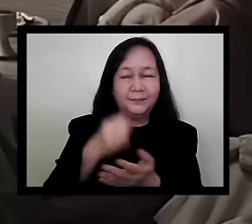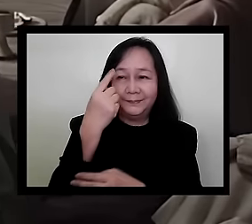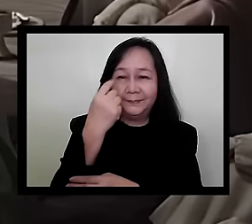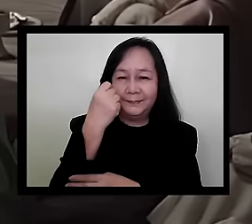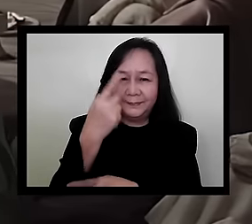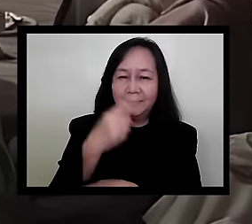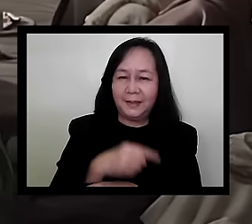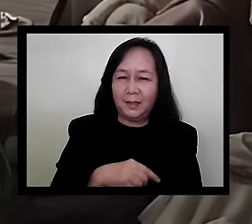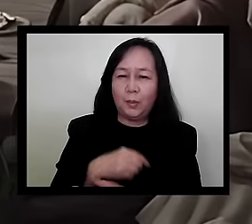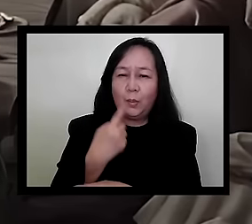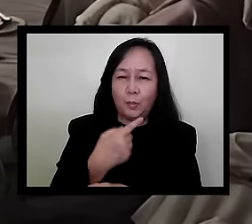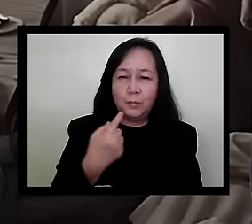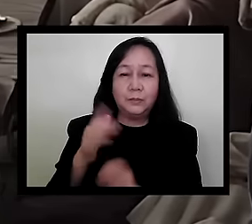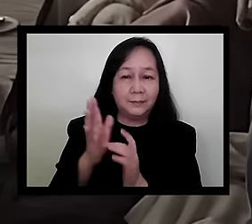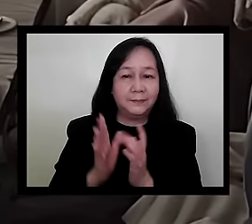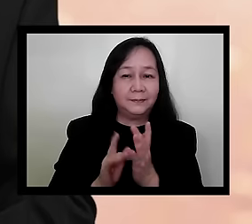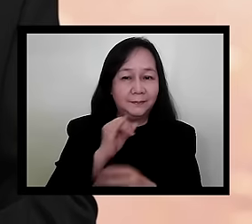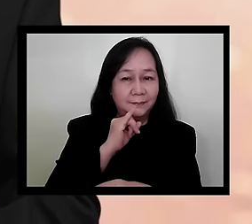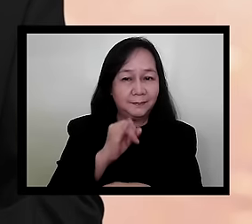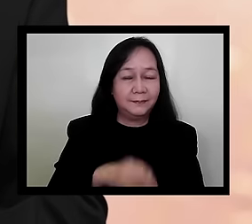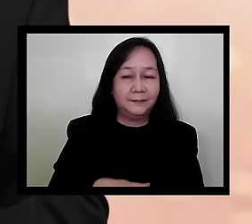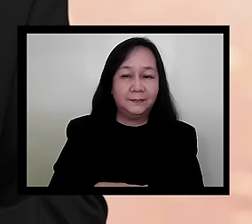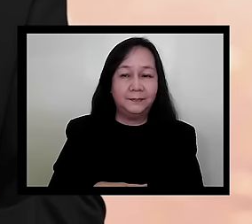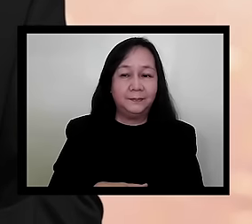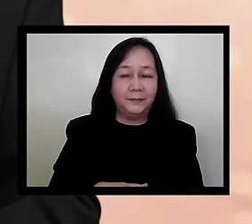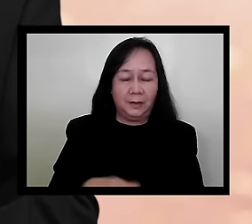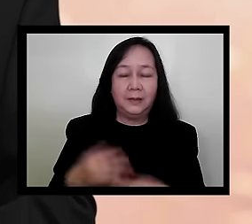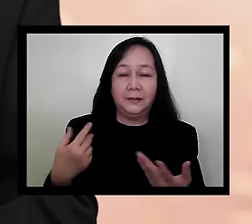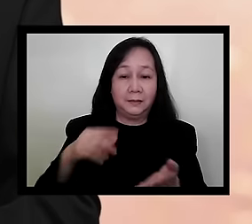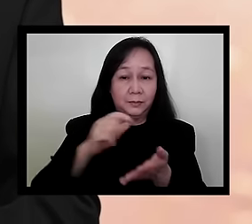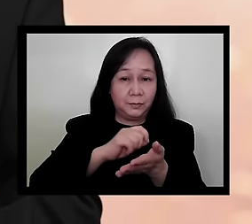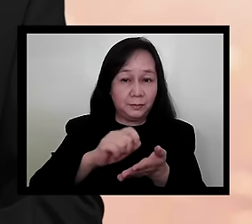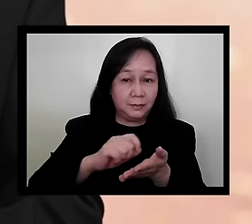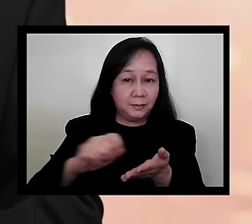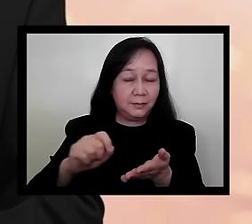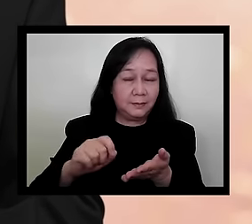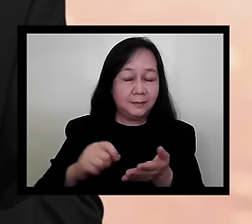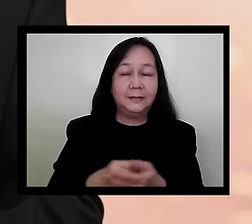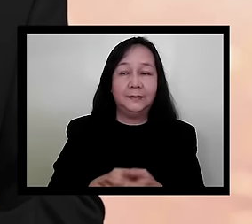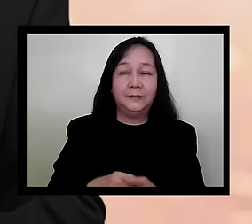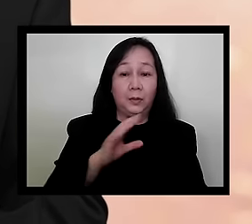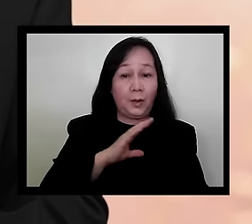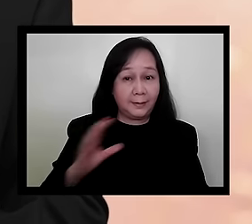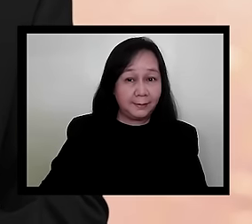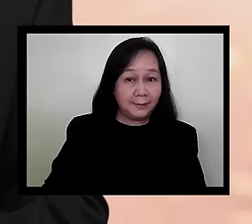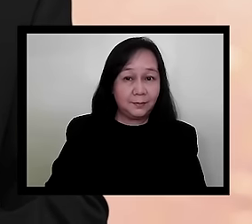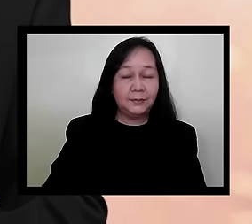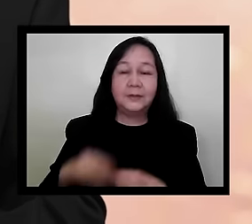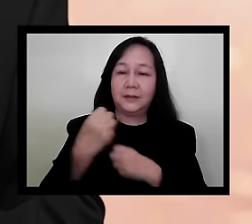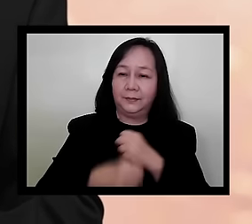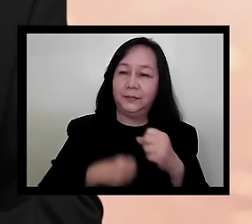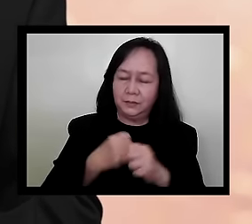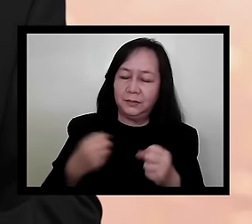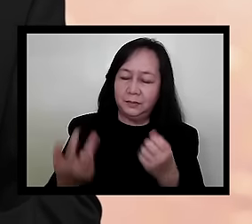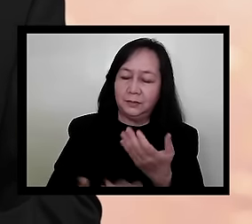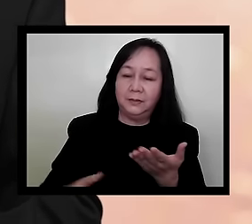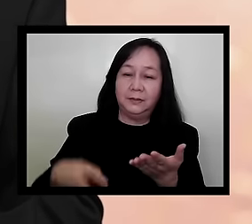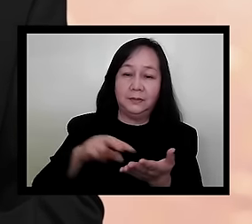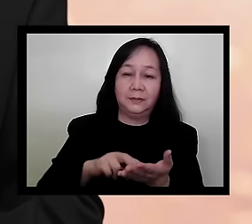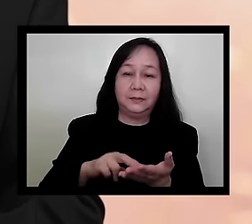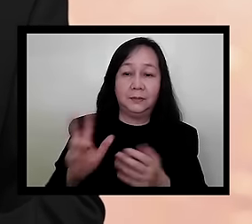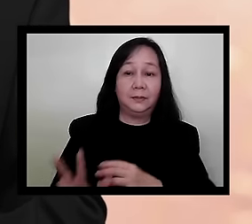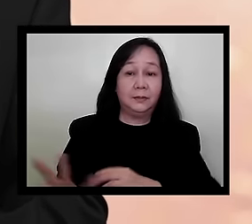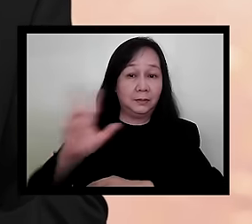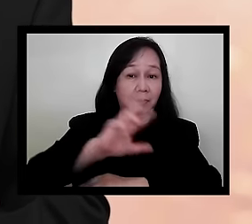understanding of of who he is thus it is written that the Christ would suffer and rise from the dead on the